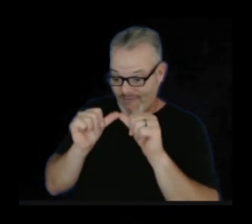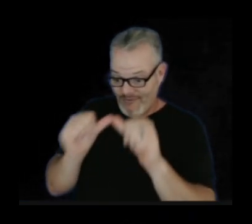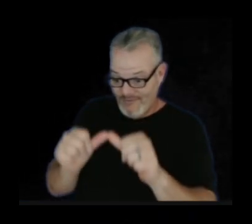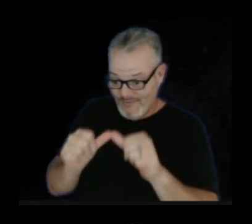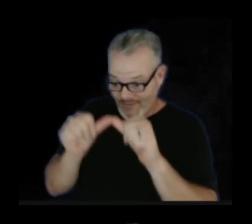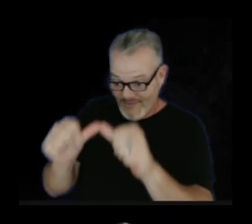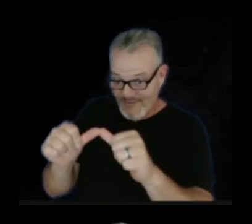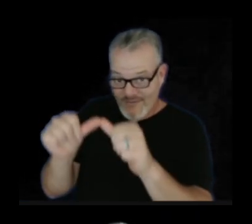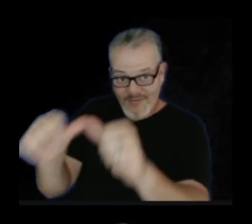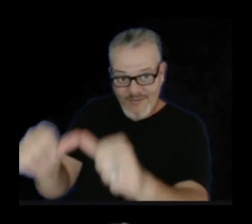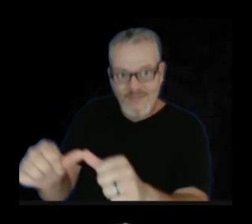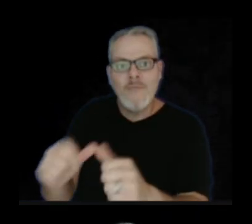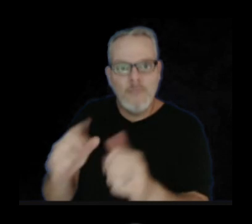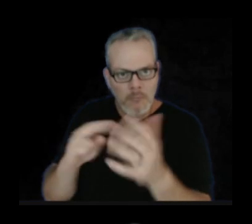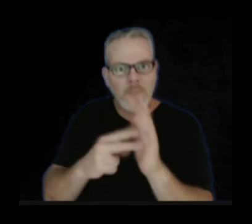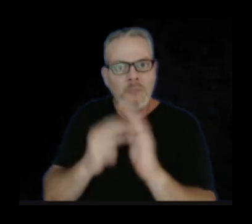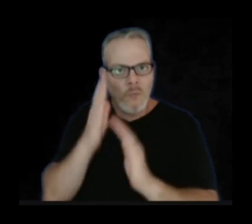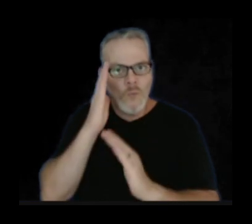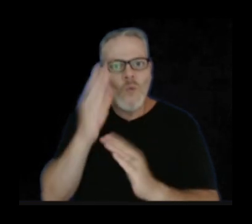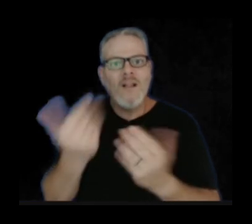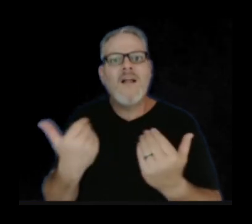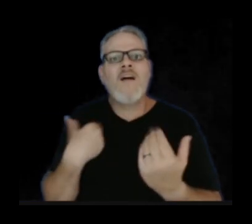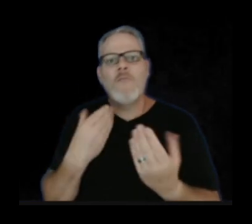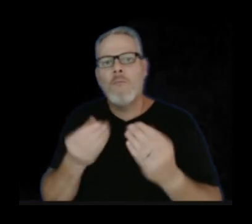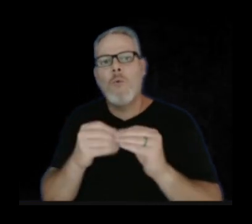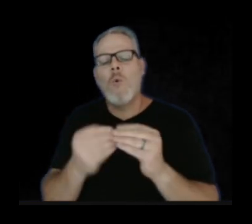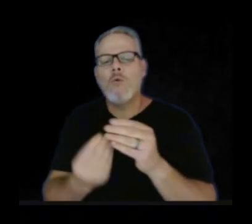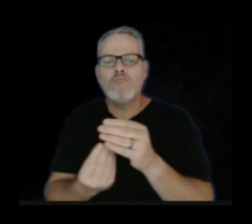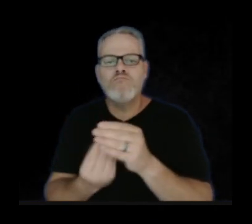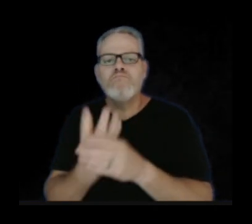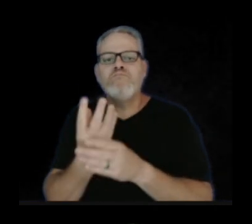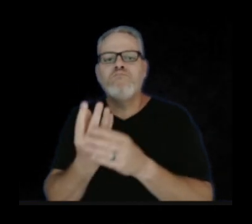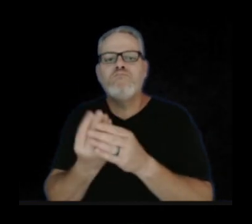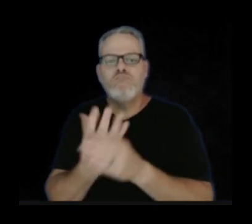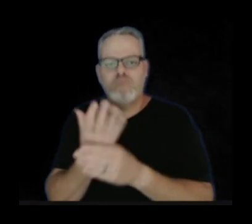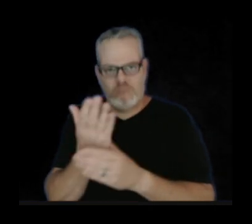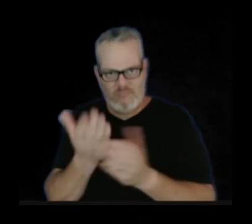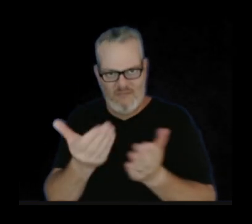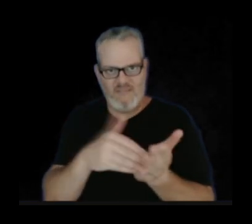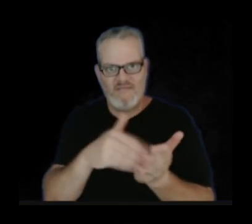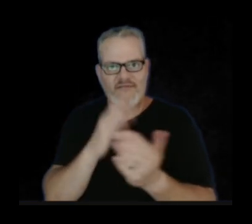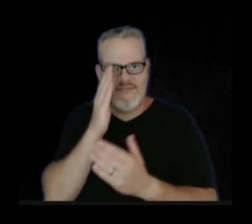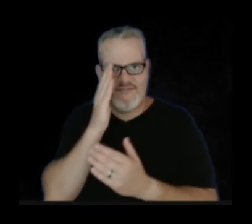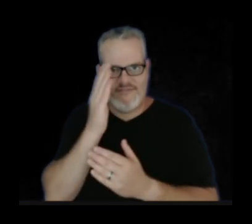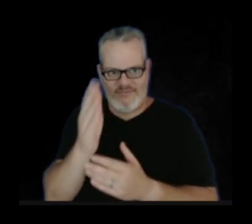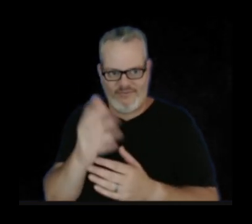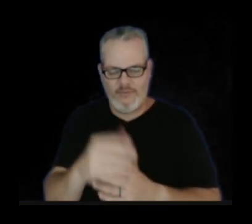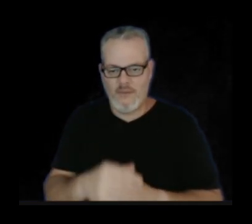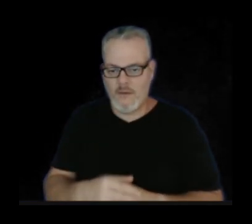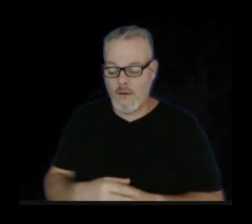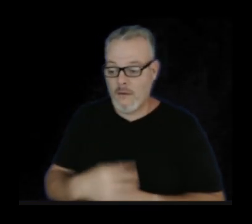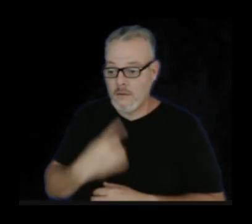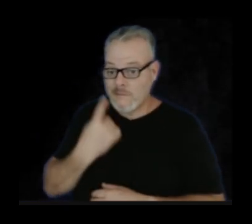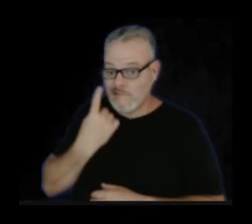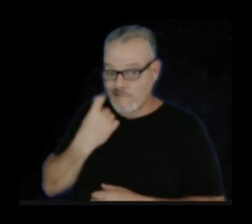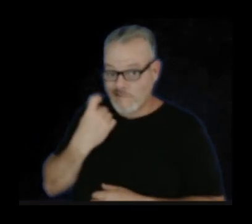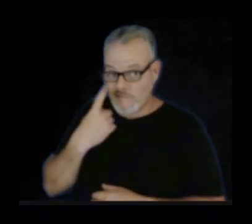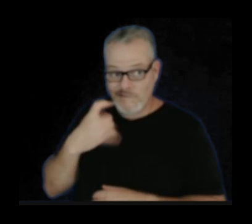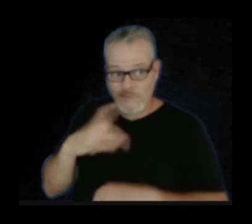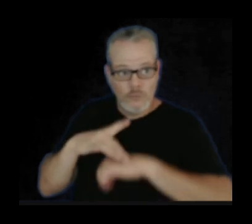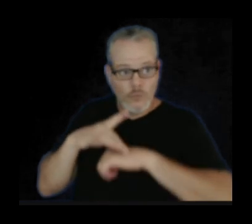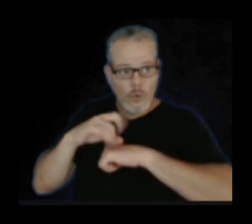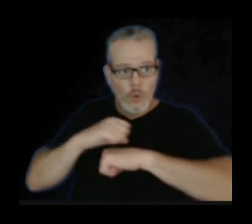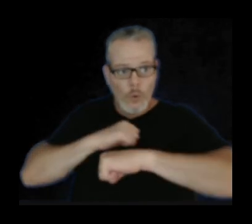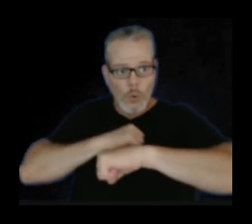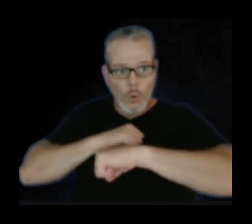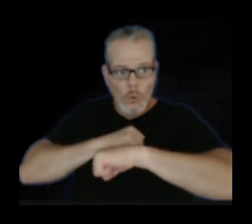or eruptions, as we've seen in the recent pattern this year. More recently, the earthquakes have been plotting underneath the south